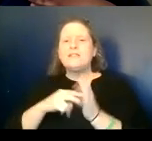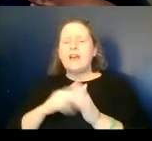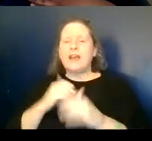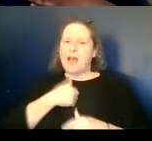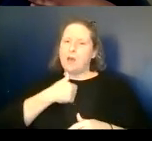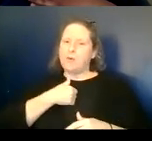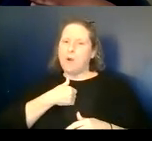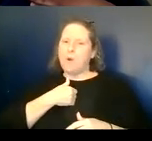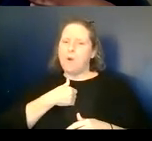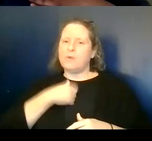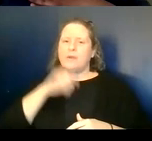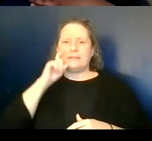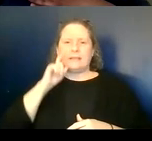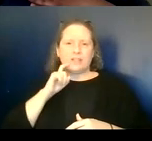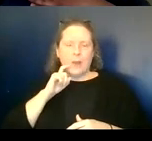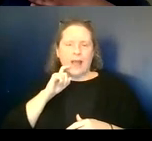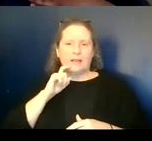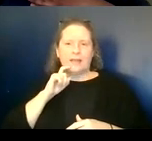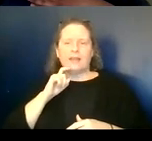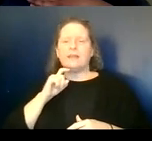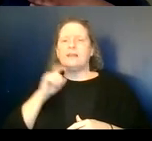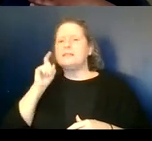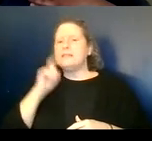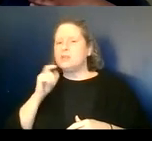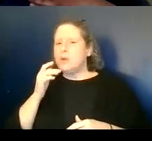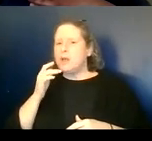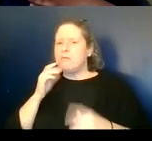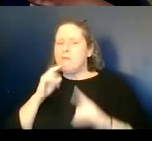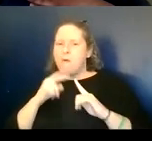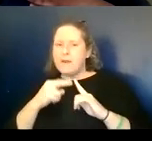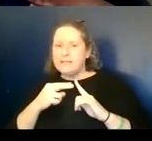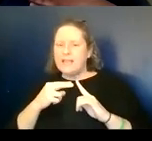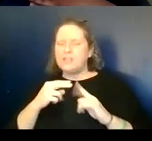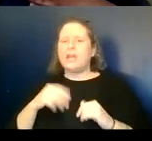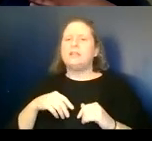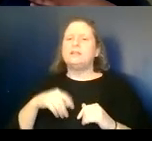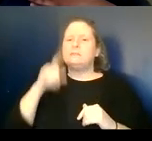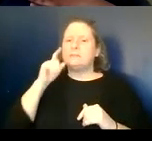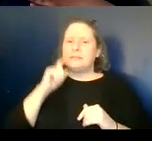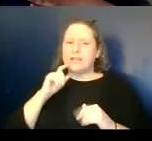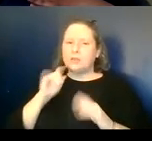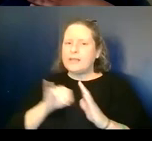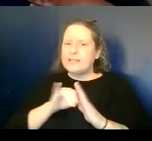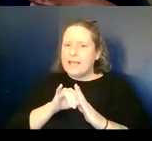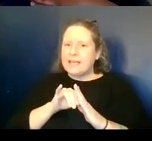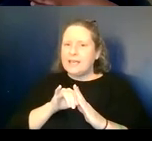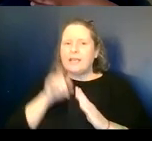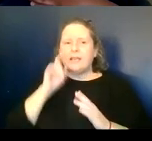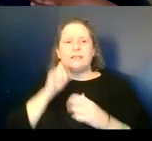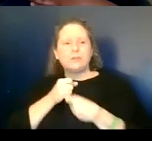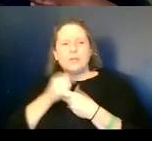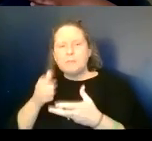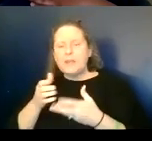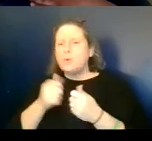orientation, our gender identity, and sexual expression without judgment or discrimination.